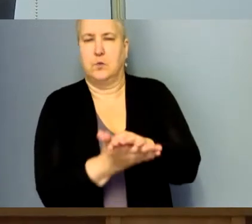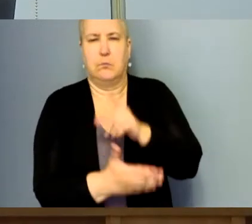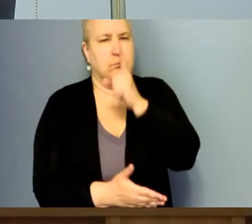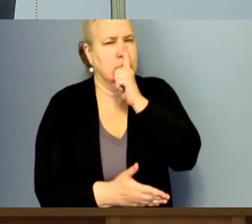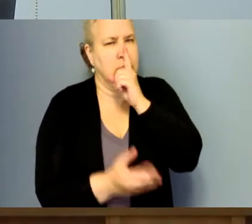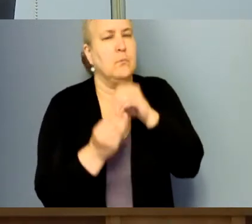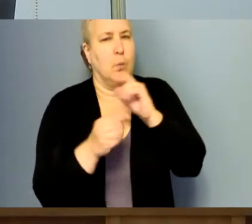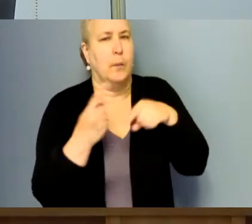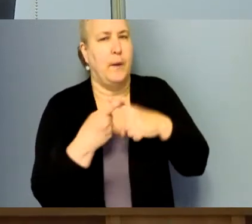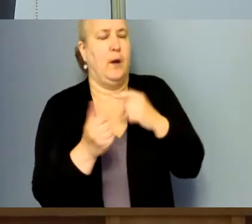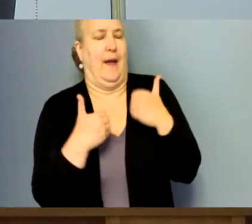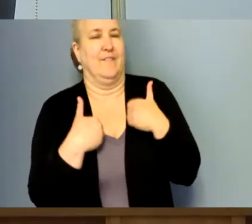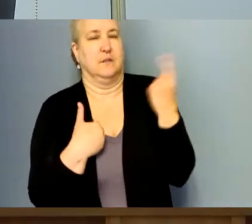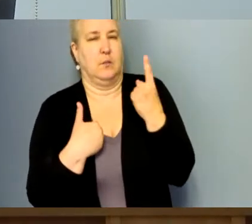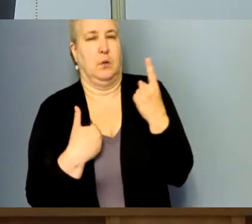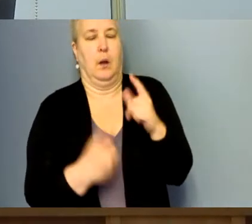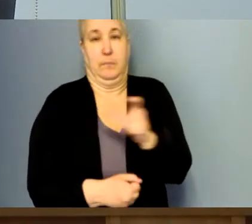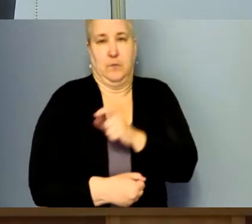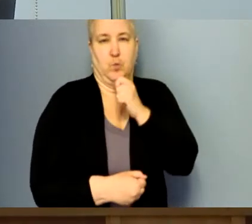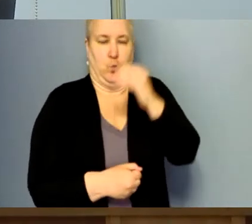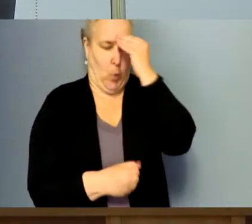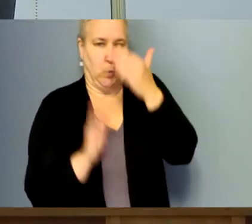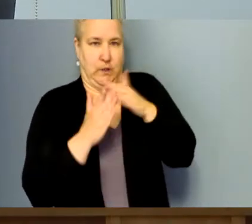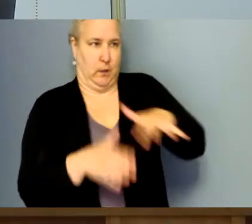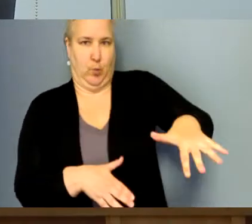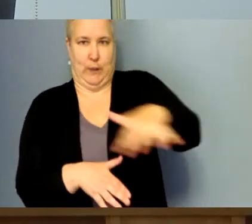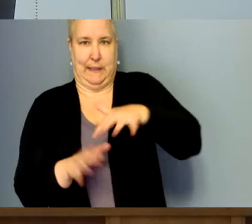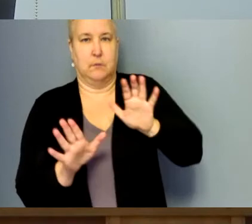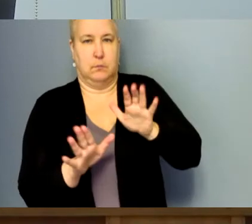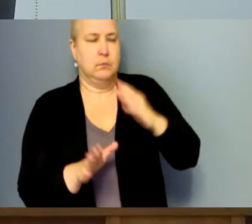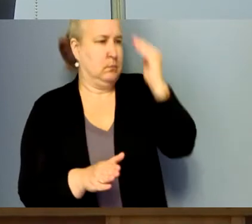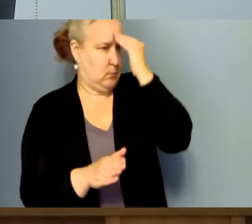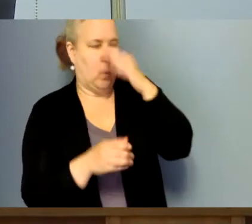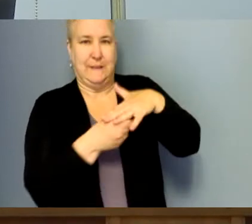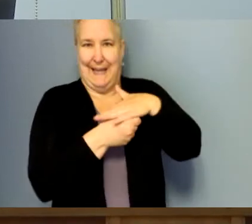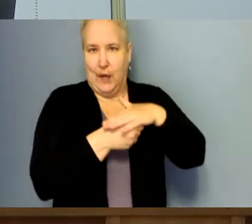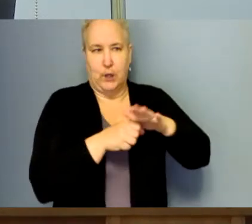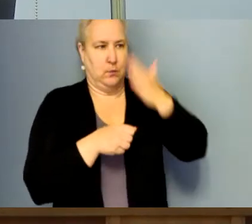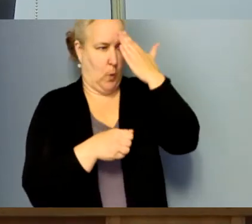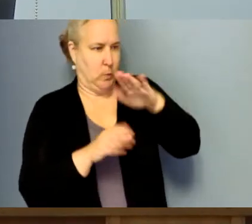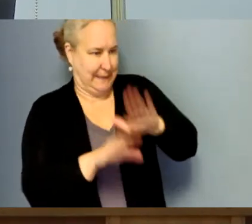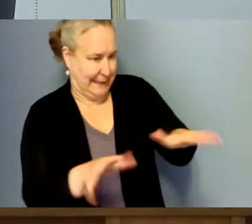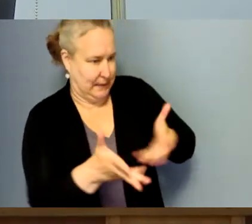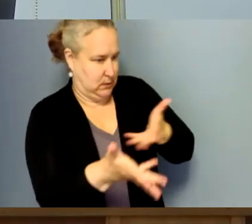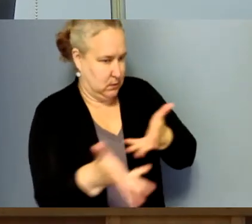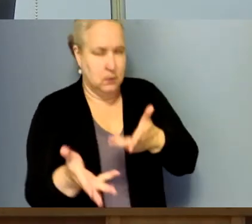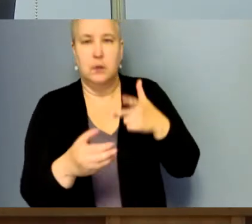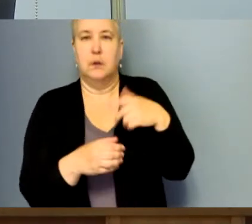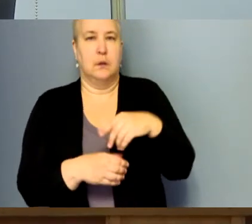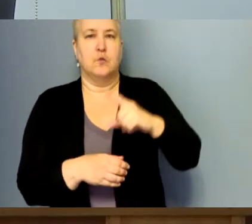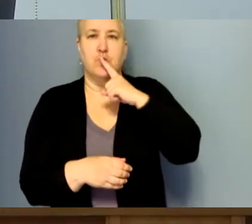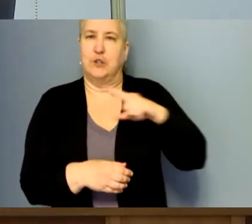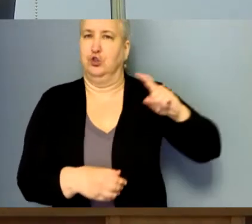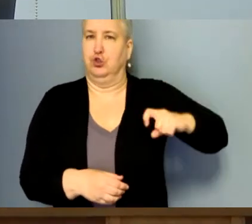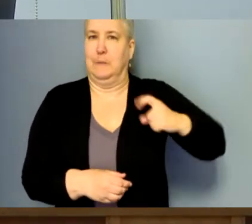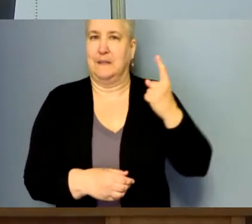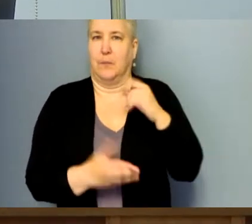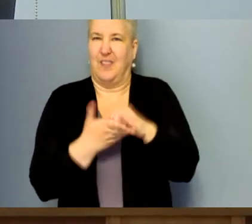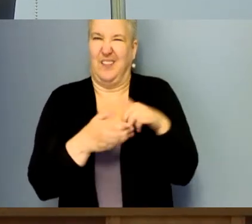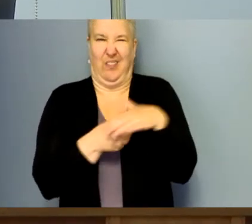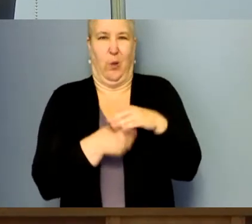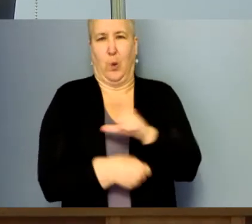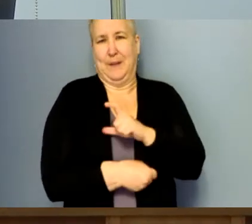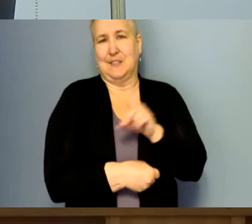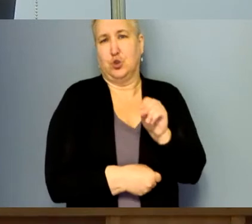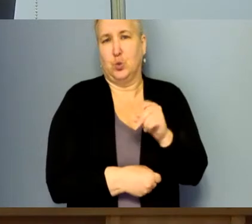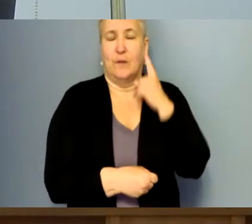having somebody, a police officer who knows that community, knows the area, knows the kids. It really should be something that the local police